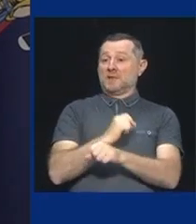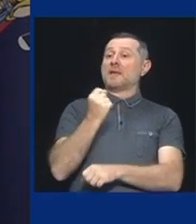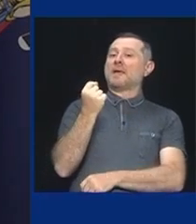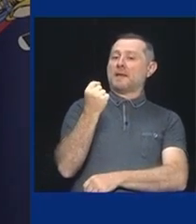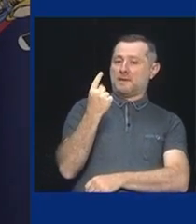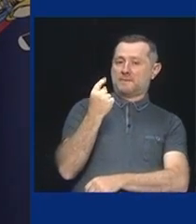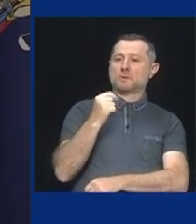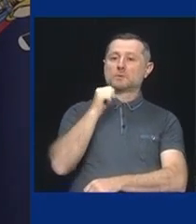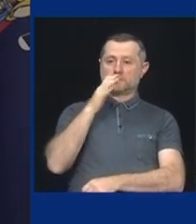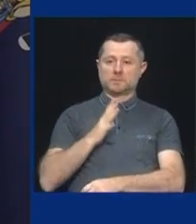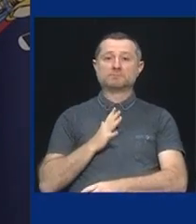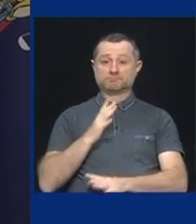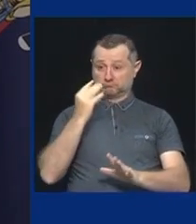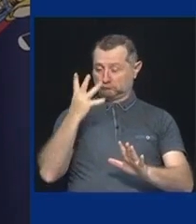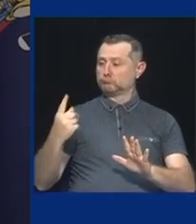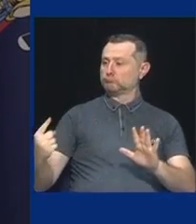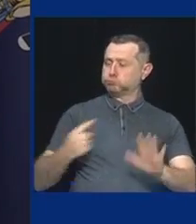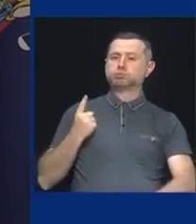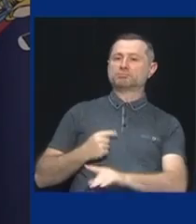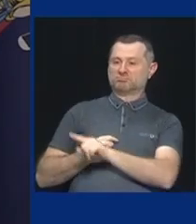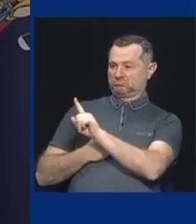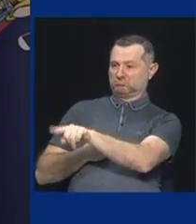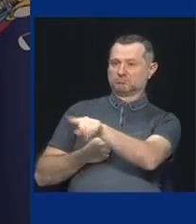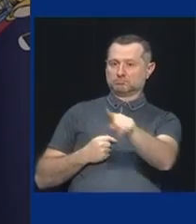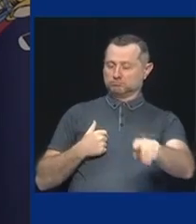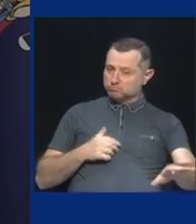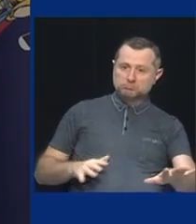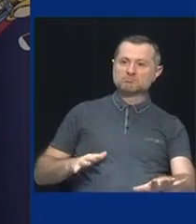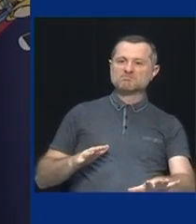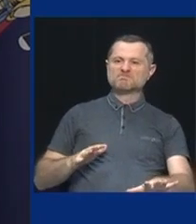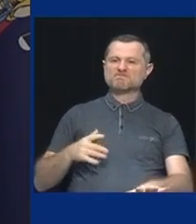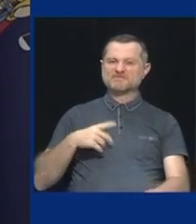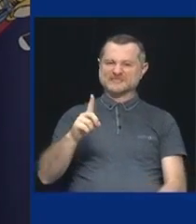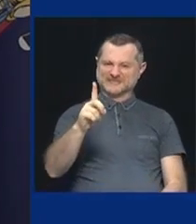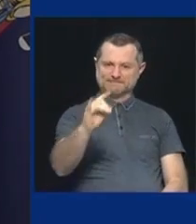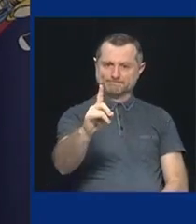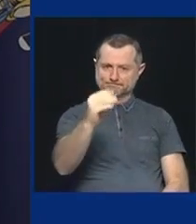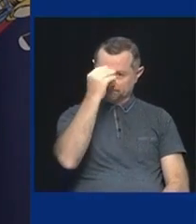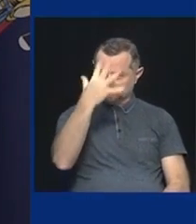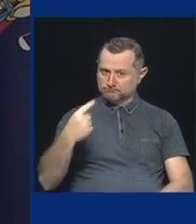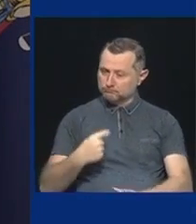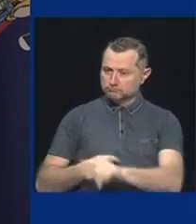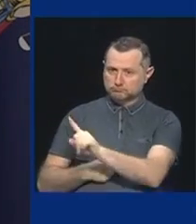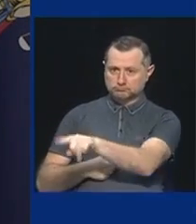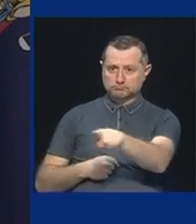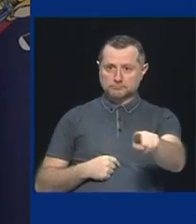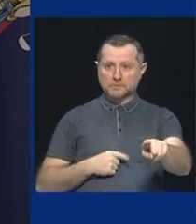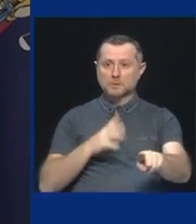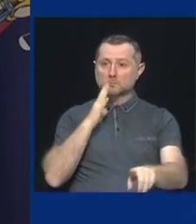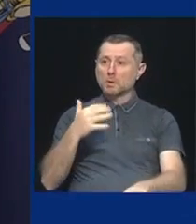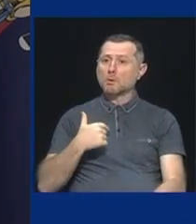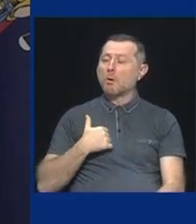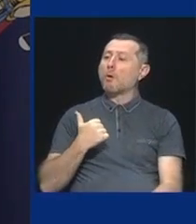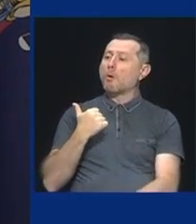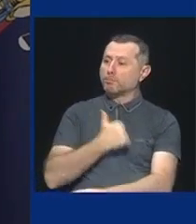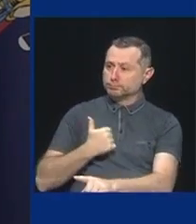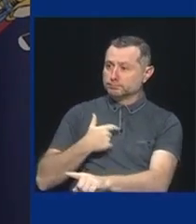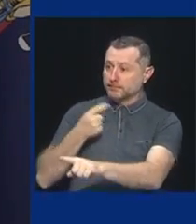truly offended. There are. And for that, I deeply, deeply